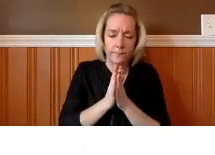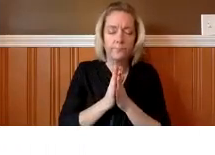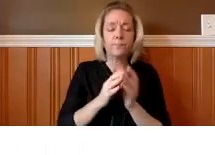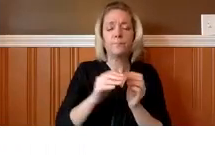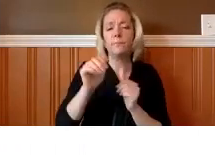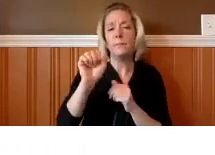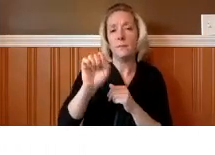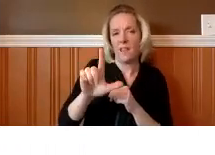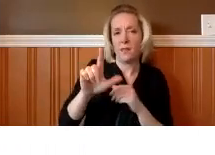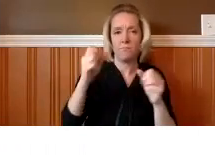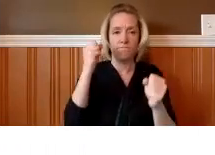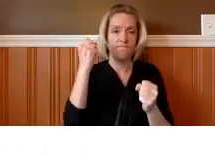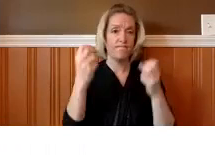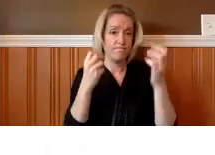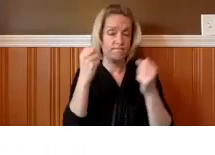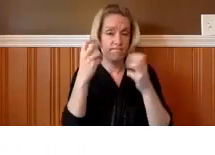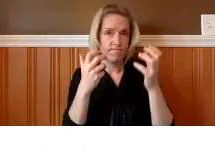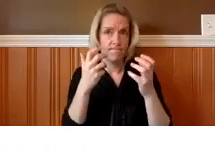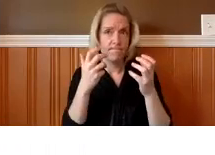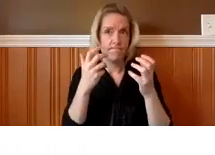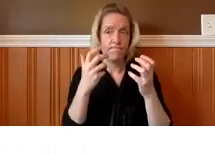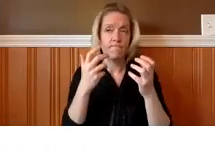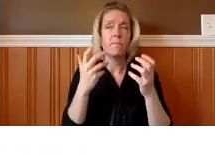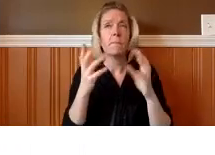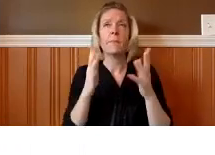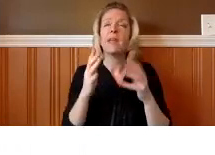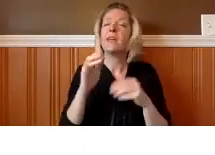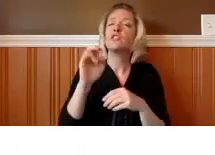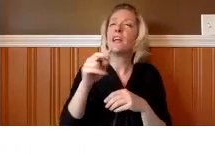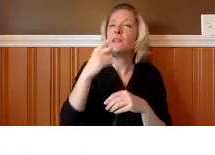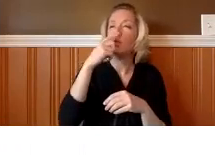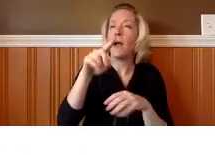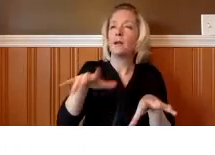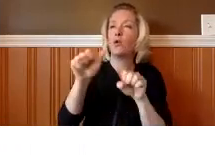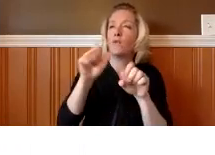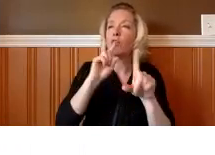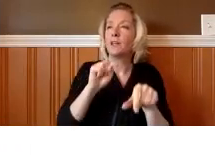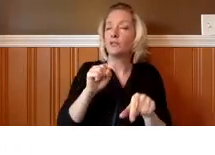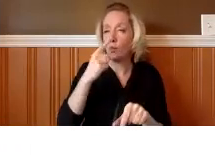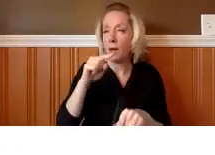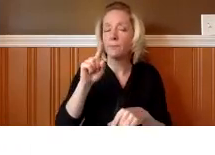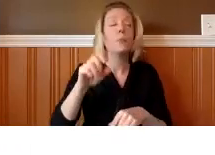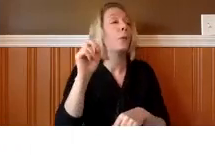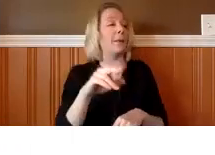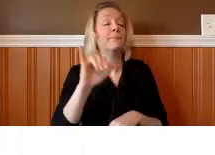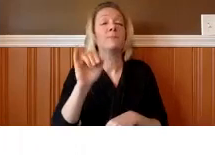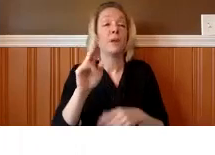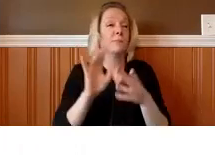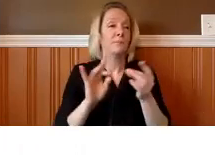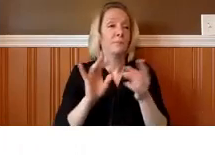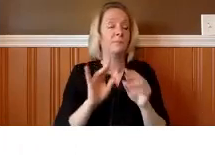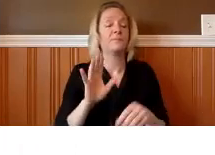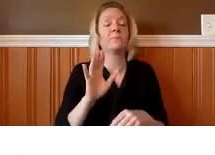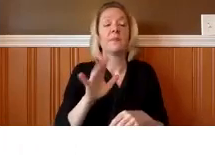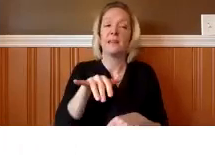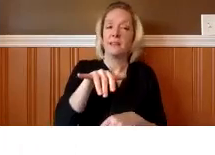ASL is distinct in the way, I don't know, Jenna, how about you answer this? Okay, so Kathy, this is